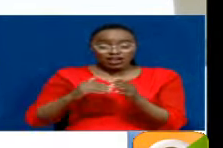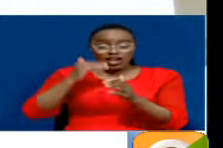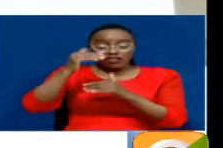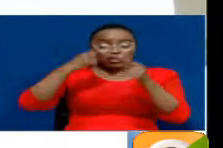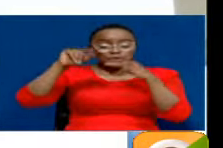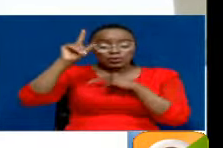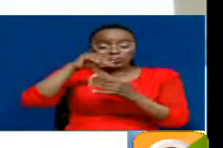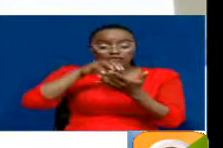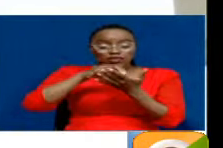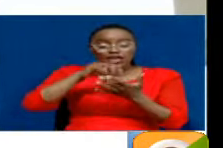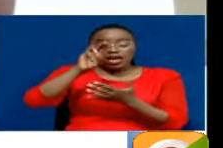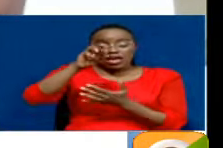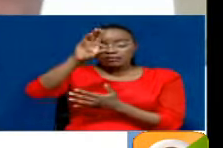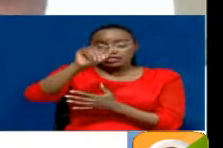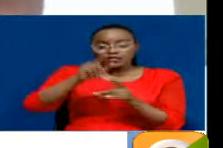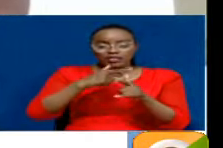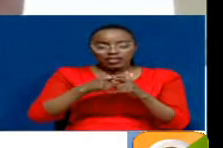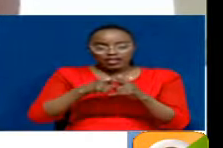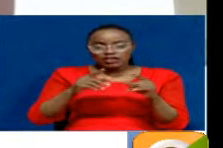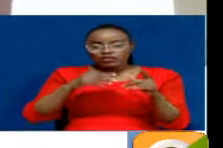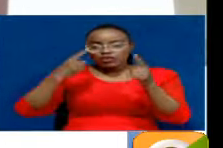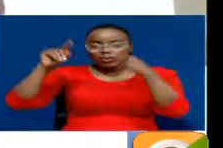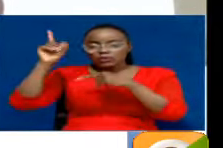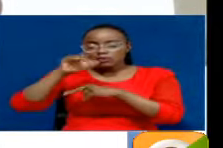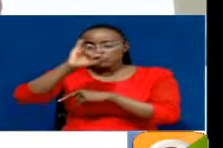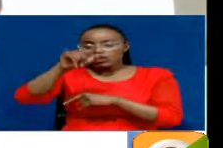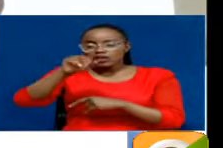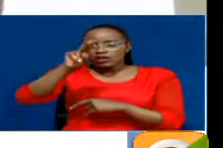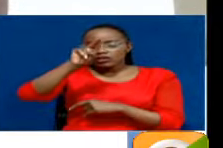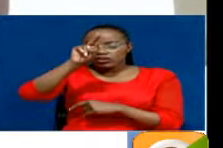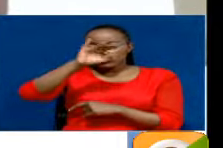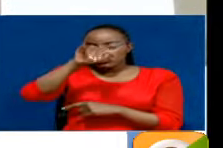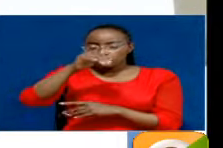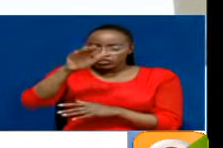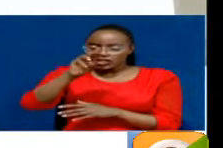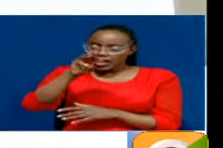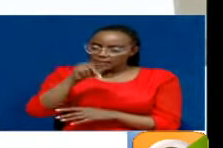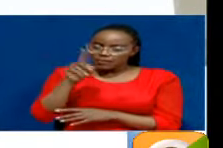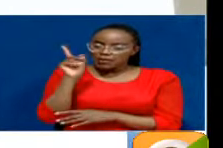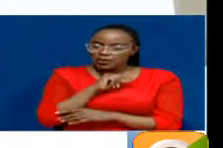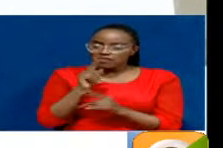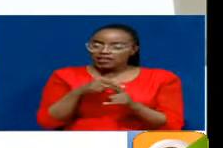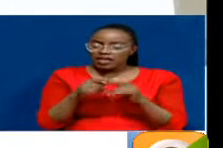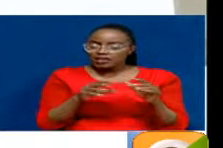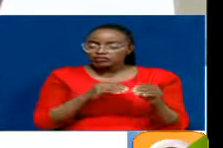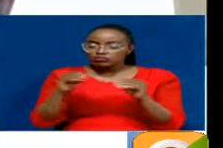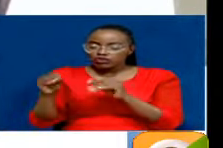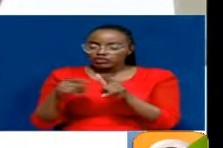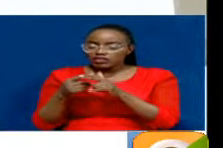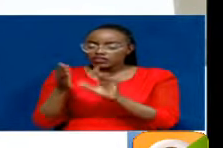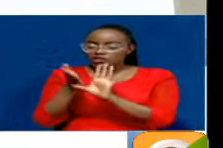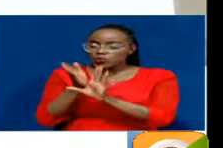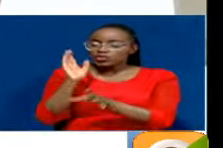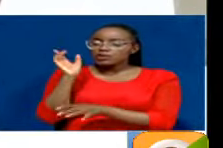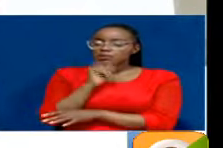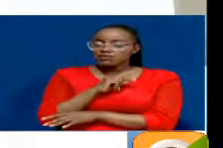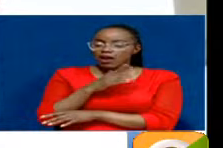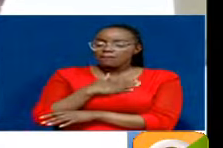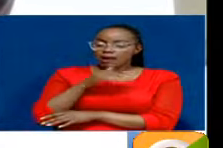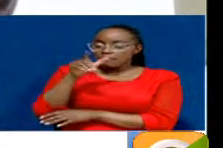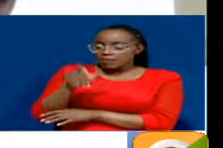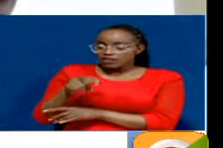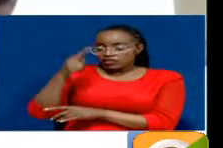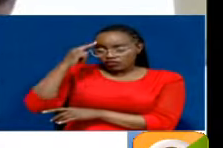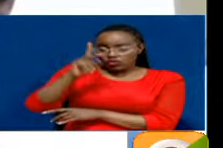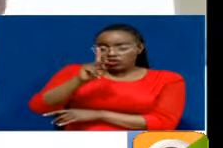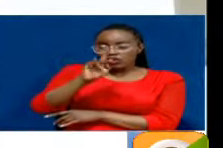winning that particular MCA seat, I went on to win the Juja parliamentary seat in May. I went on to withdraw my candidate